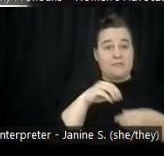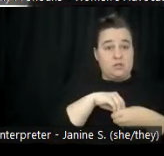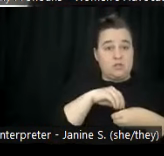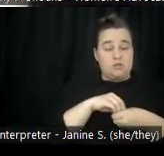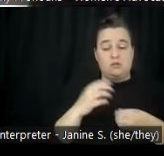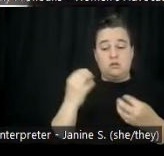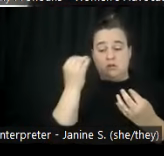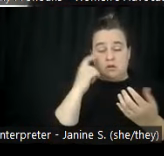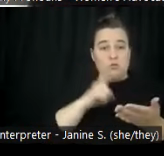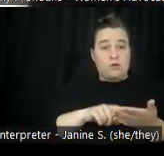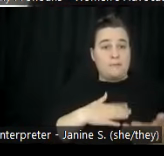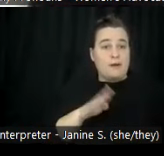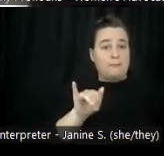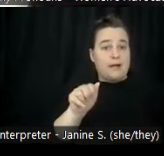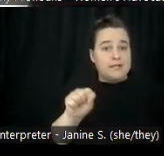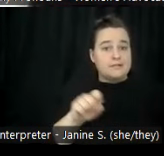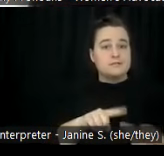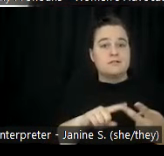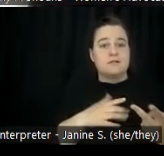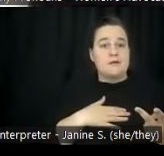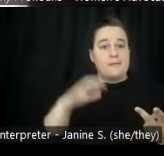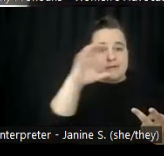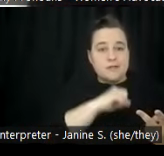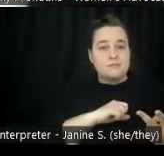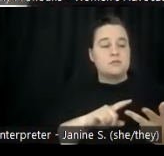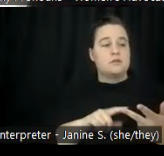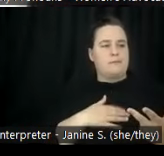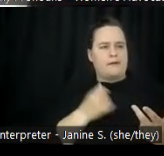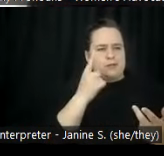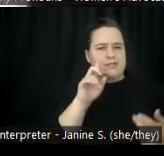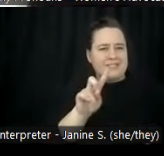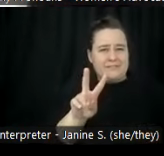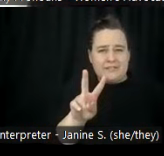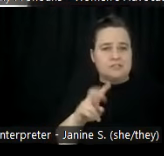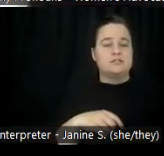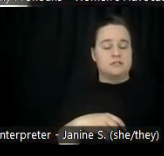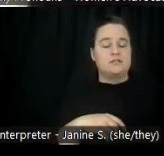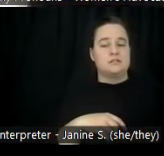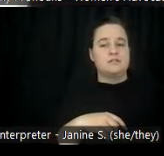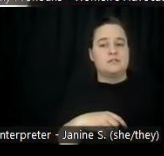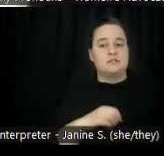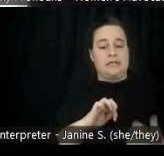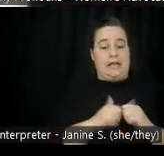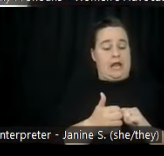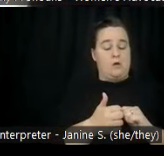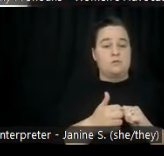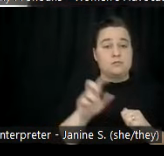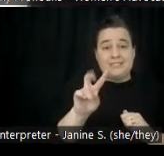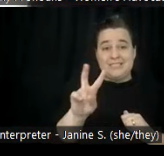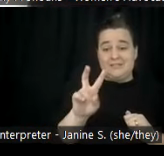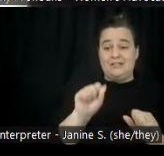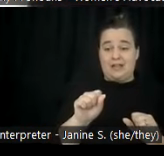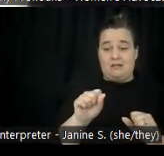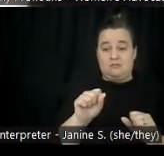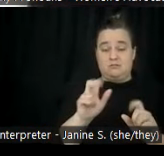and my assumptions, and my own understanding about domestic violence and how it can be experienced by